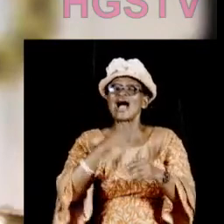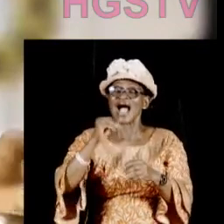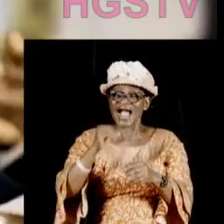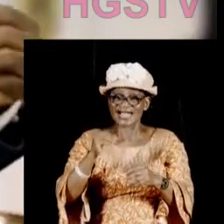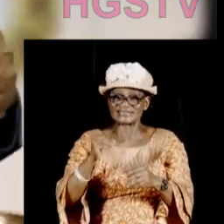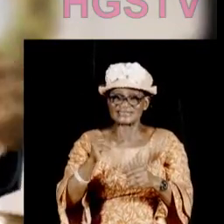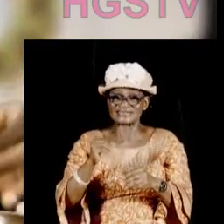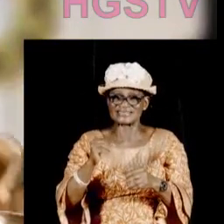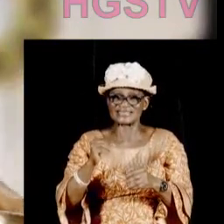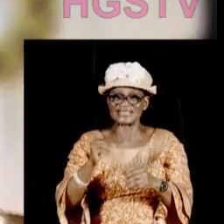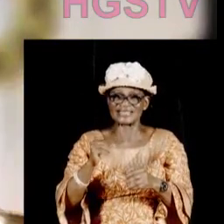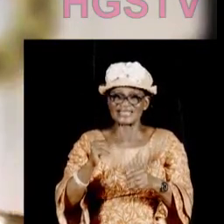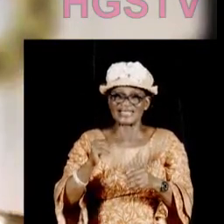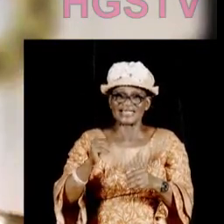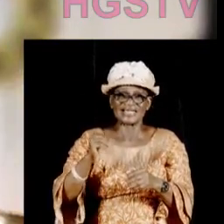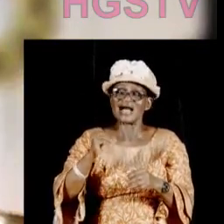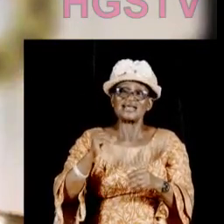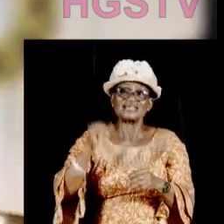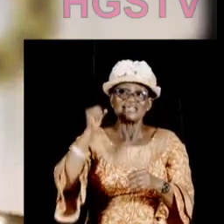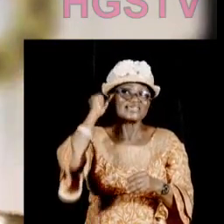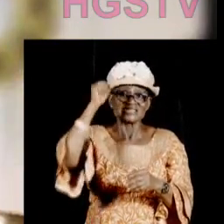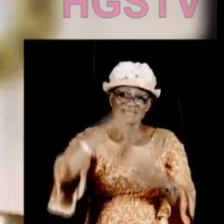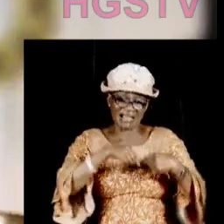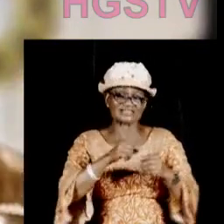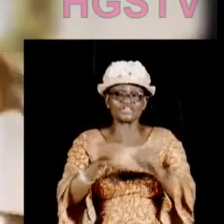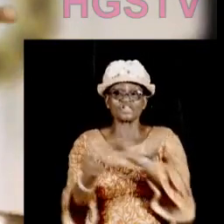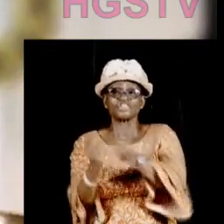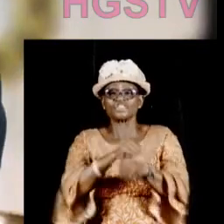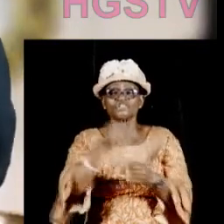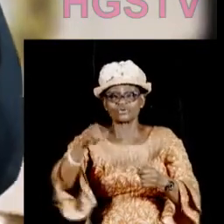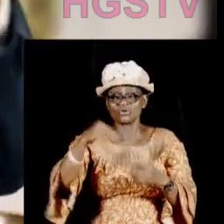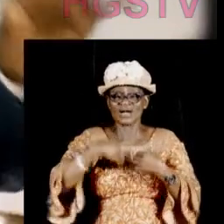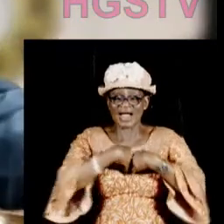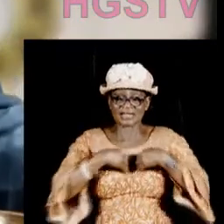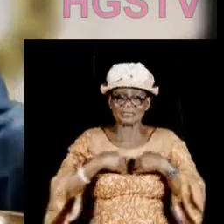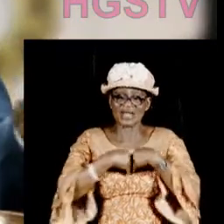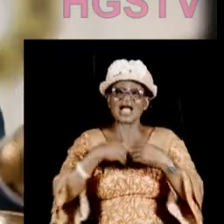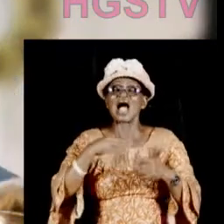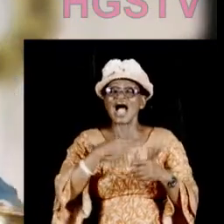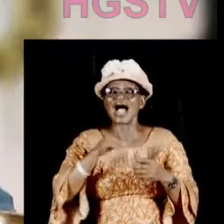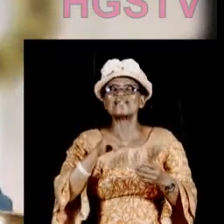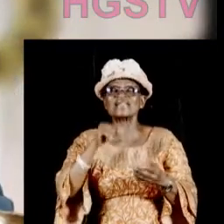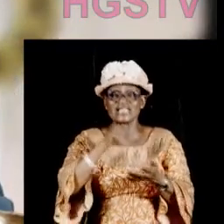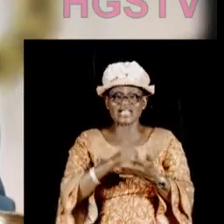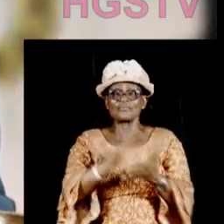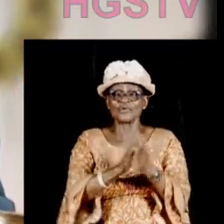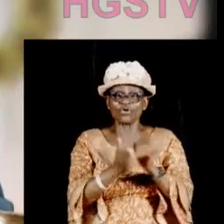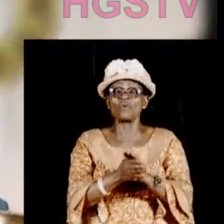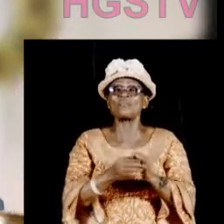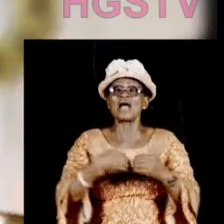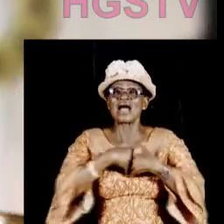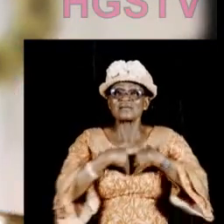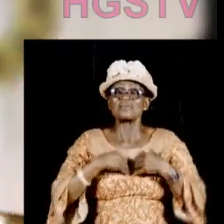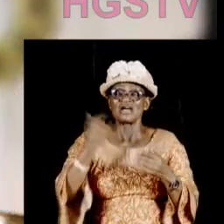mind, the heart changed to that of animal, and he was sentenced to be like animal for 7 years